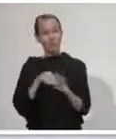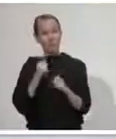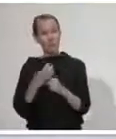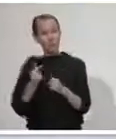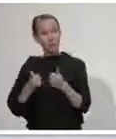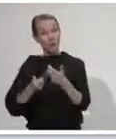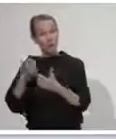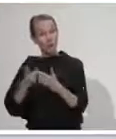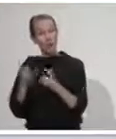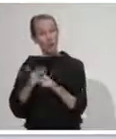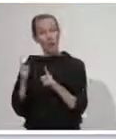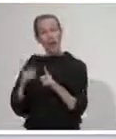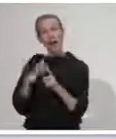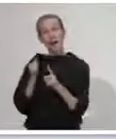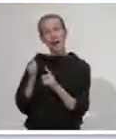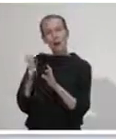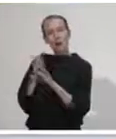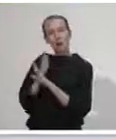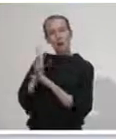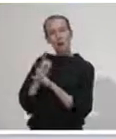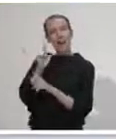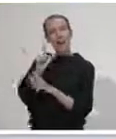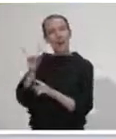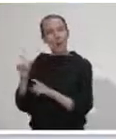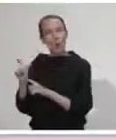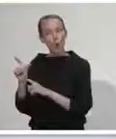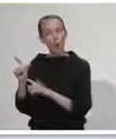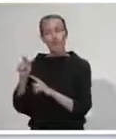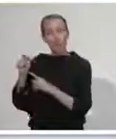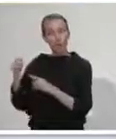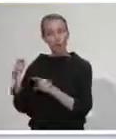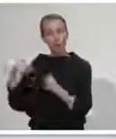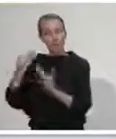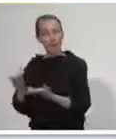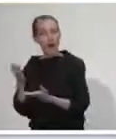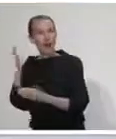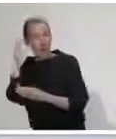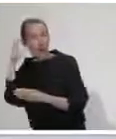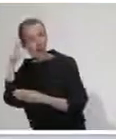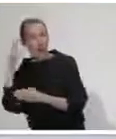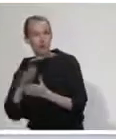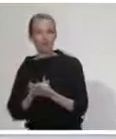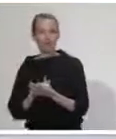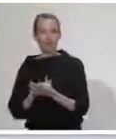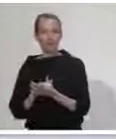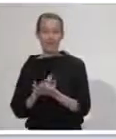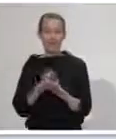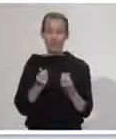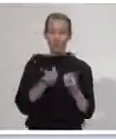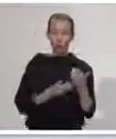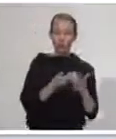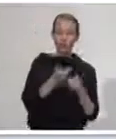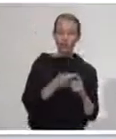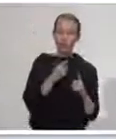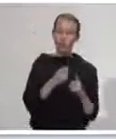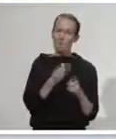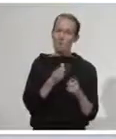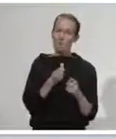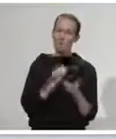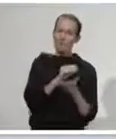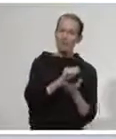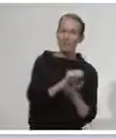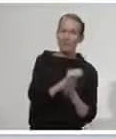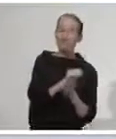Some have access, for instance, the wage subsidy, and we would have a very clear expectation in those cases of how they should be behaving. But there is a role